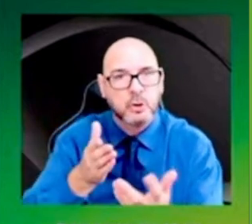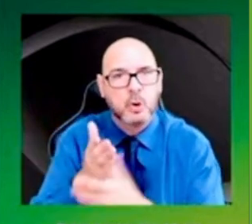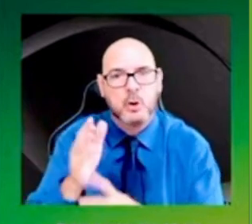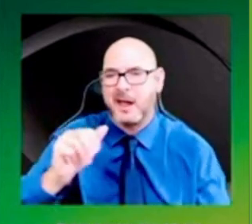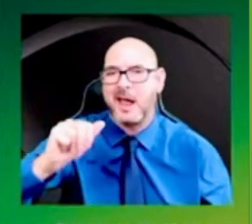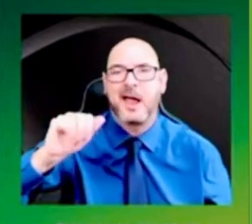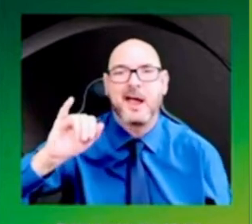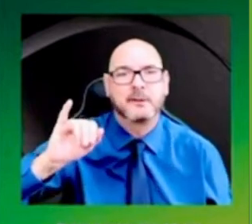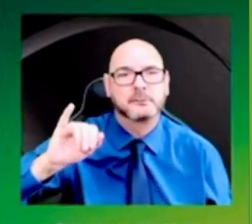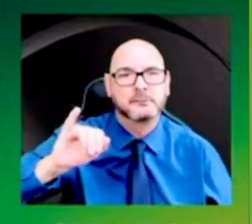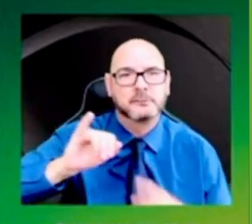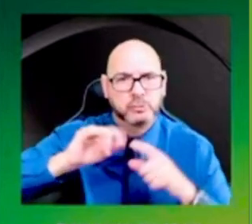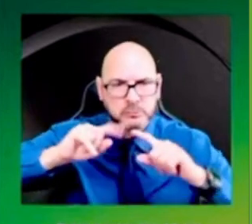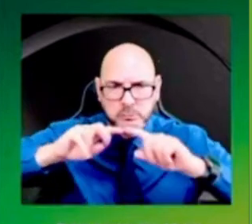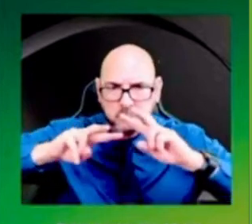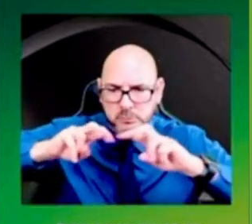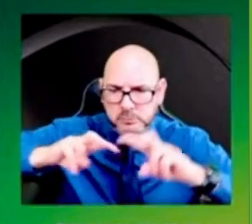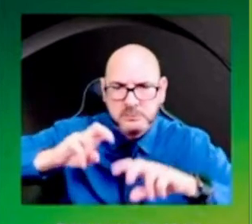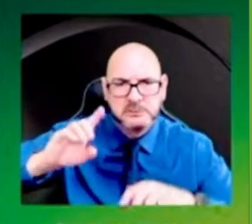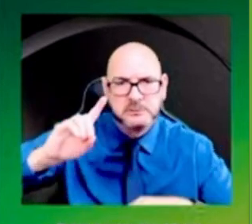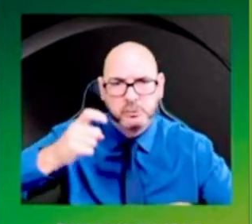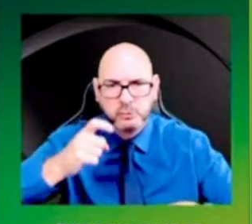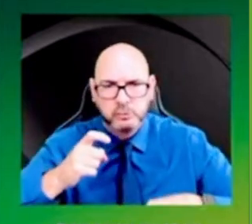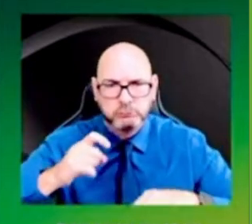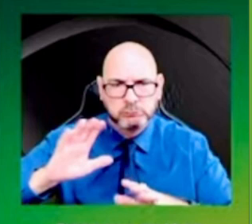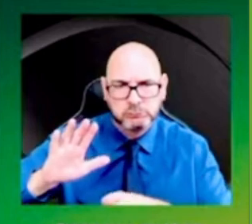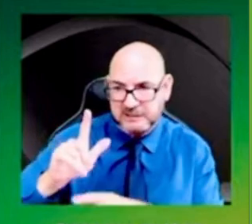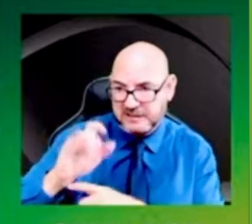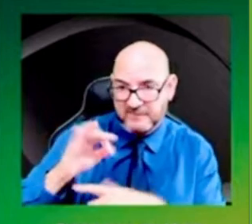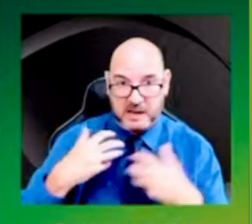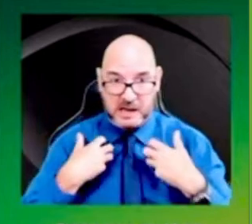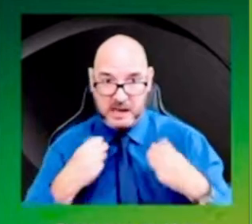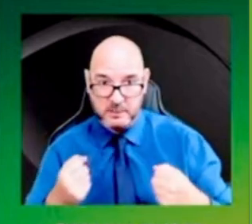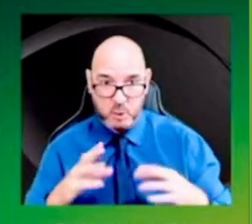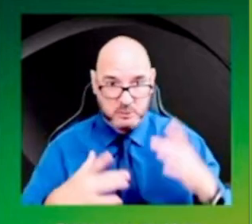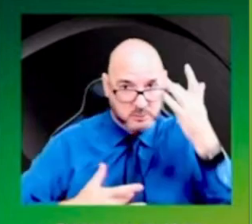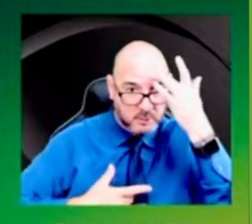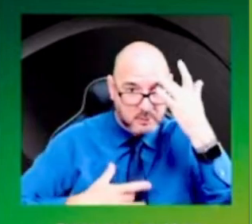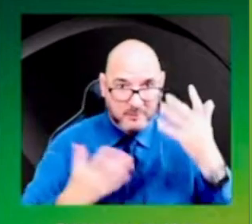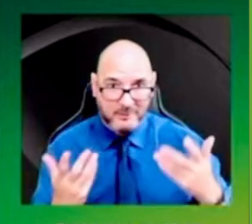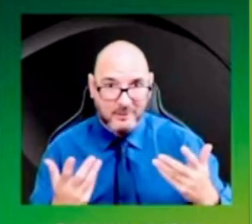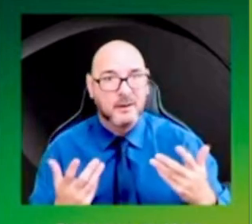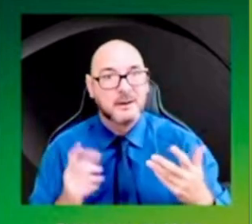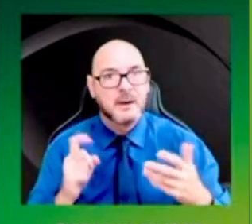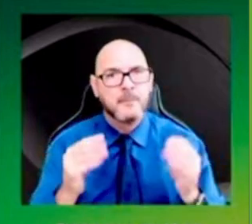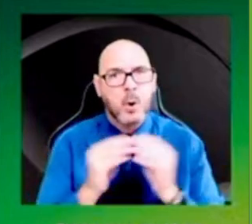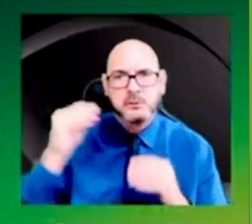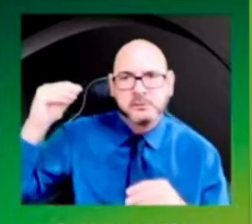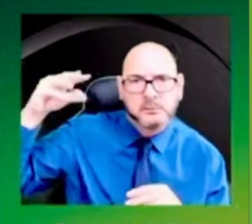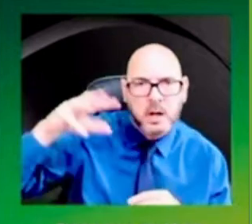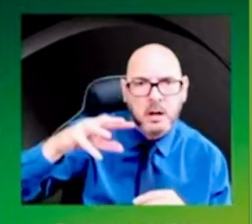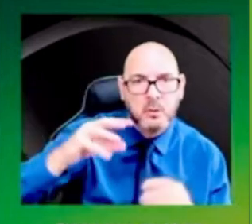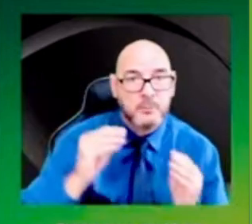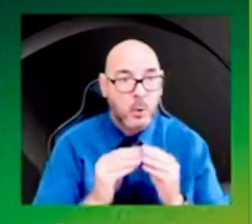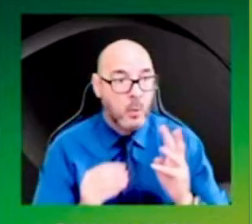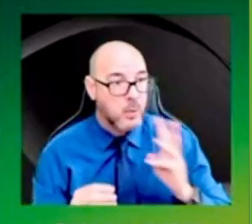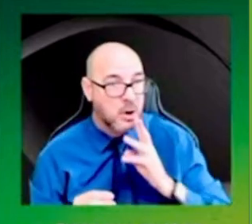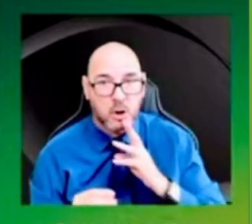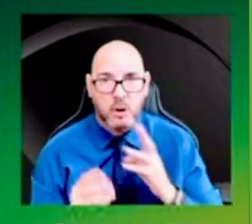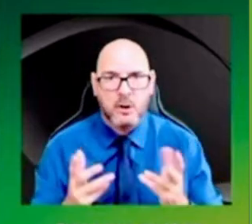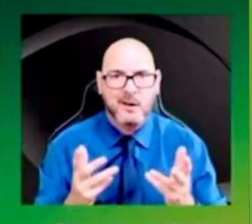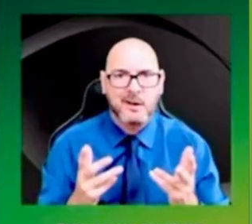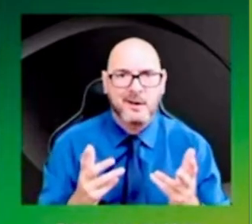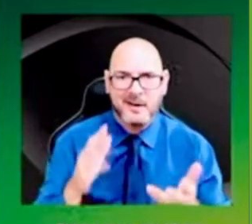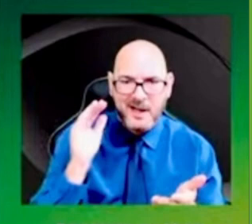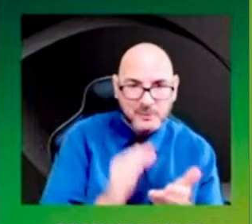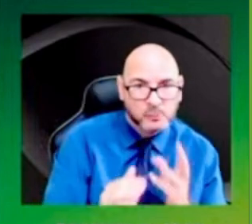leaf. Does it need more or less sun, more or less water? So this last point is such